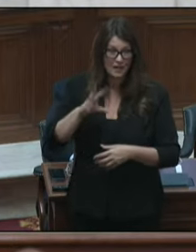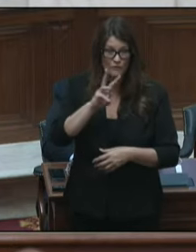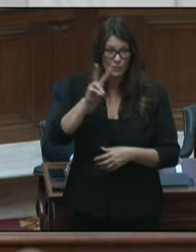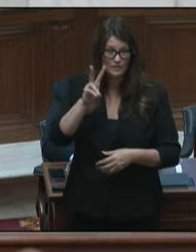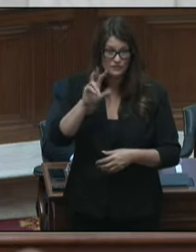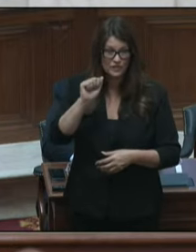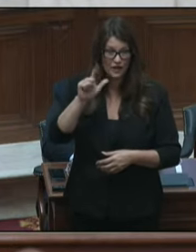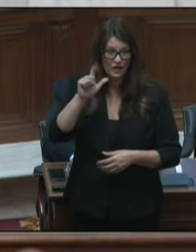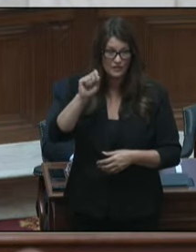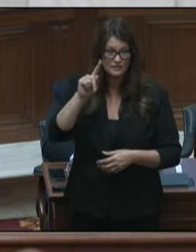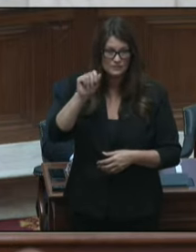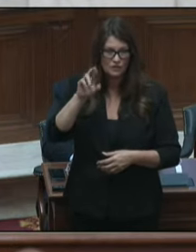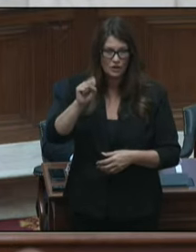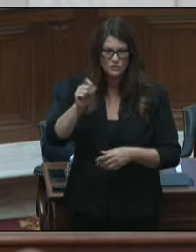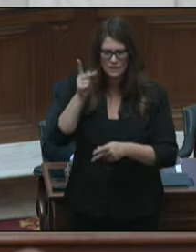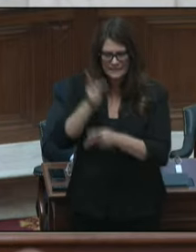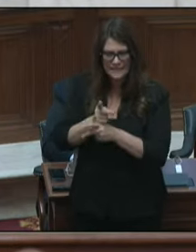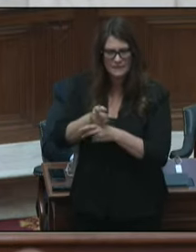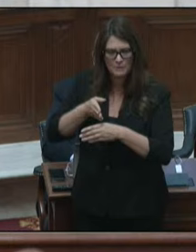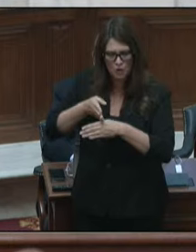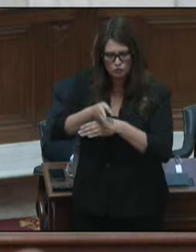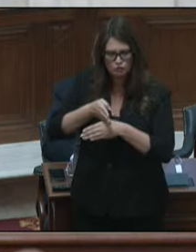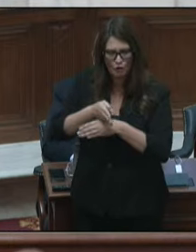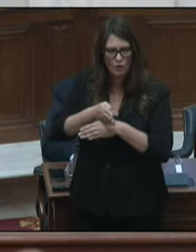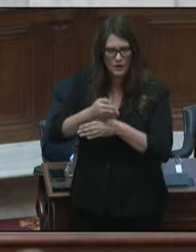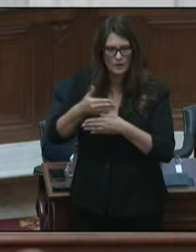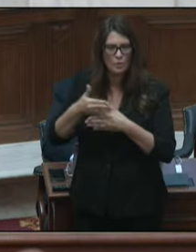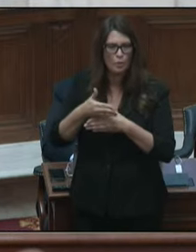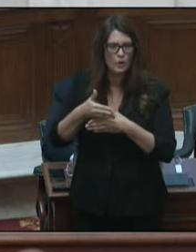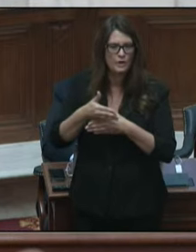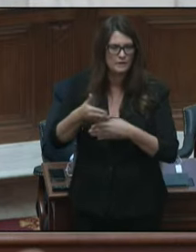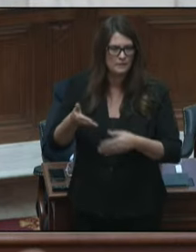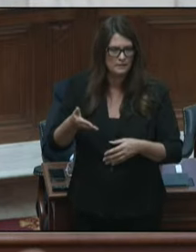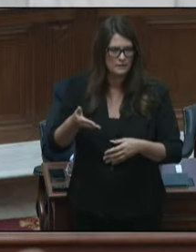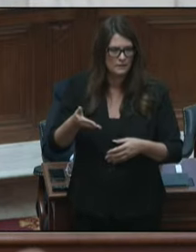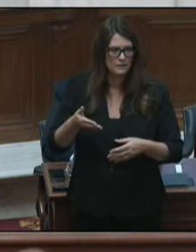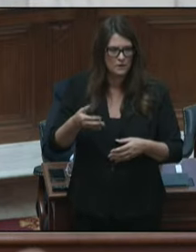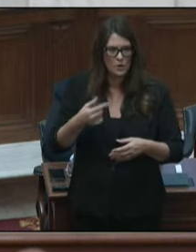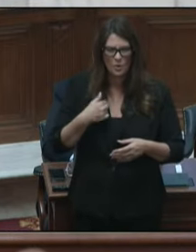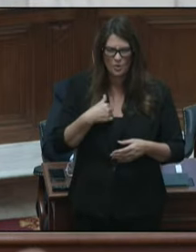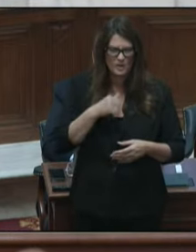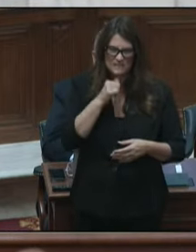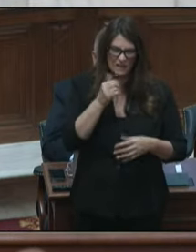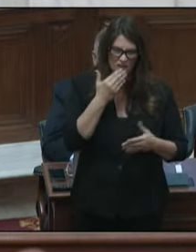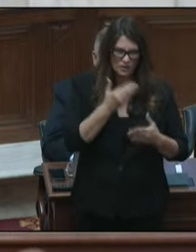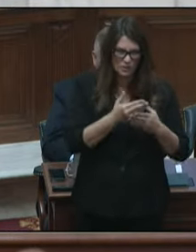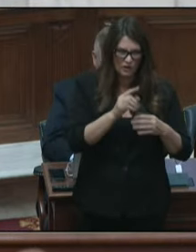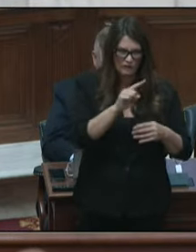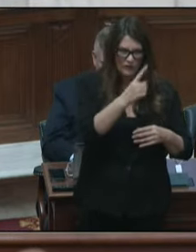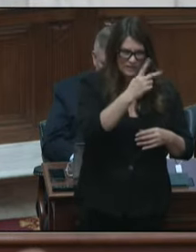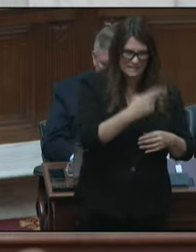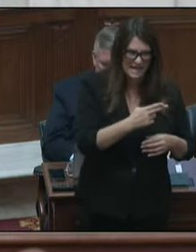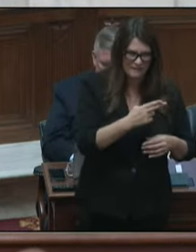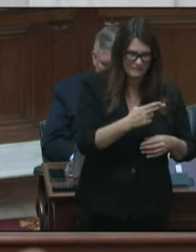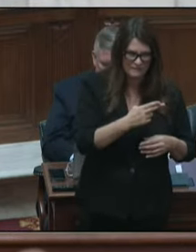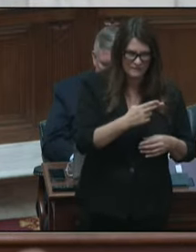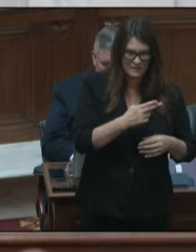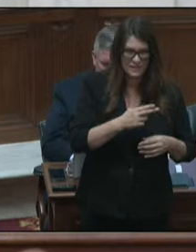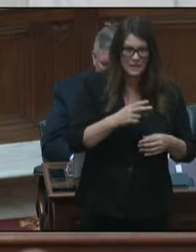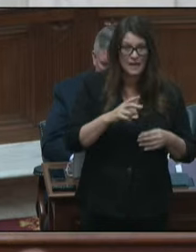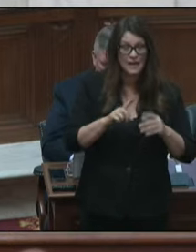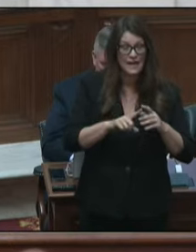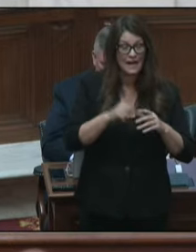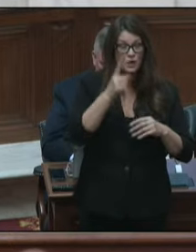to keep sawing the wood. We had played very poorly in the first half, and the beginning of your